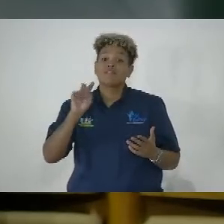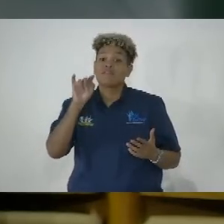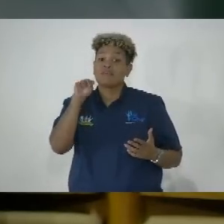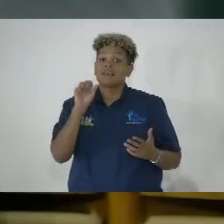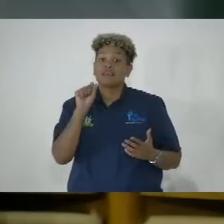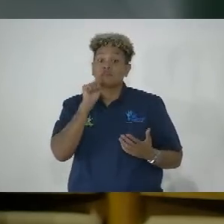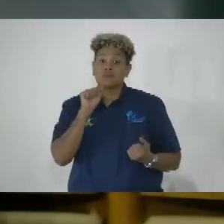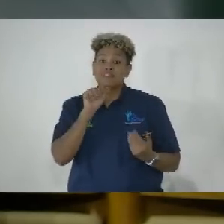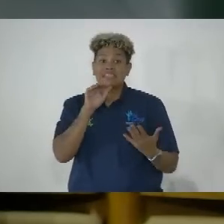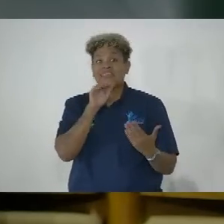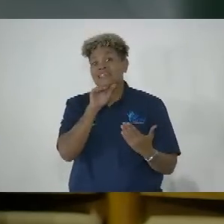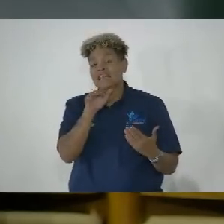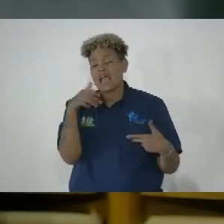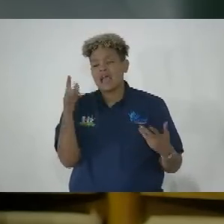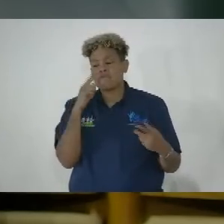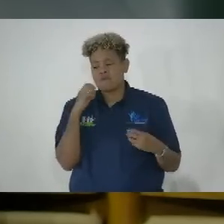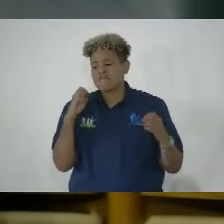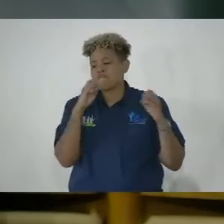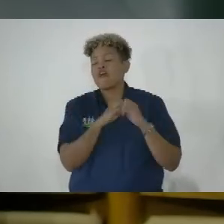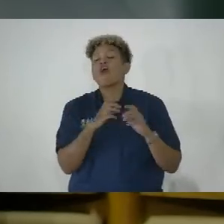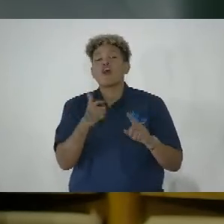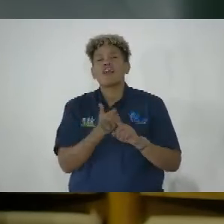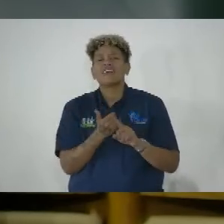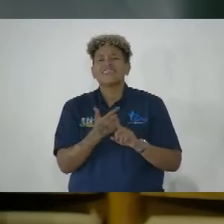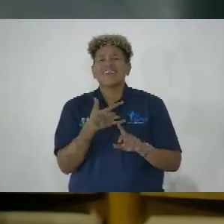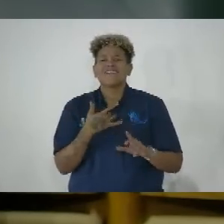forward is further